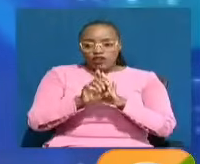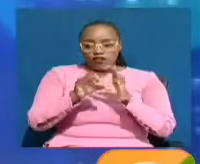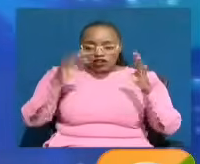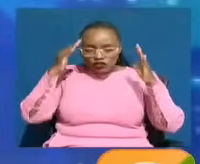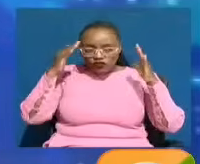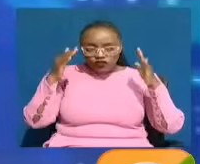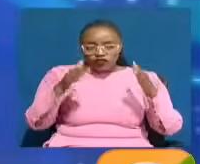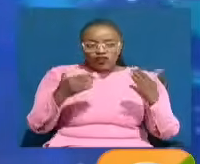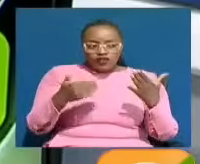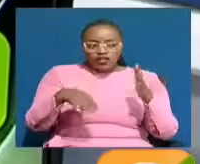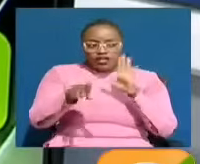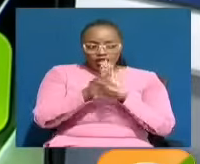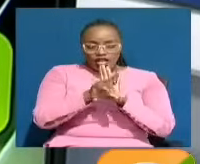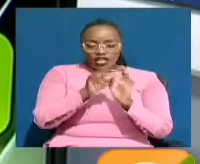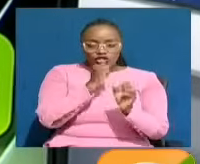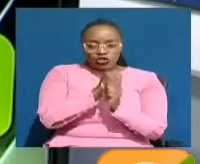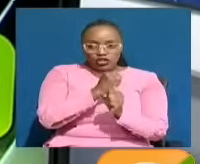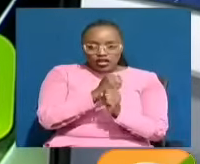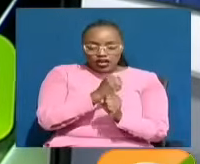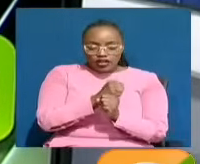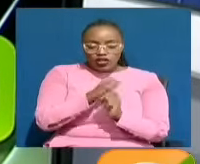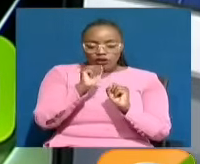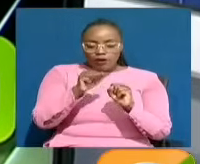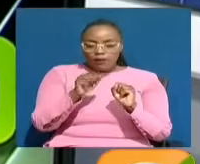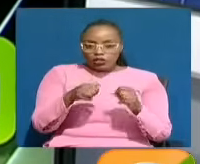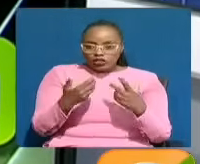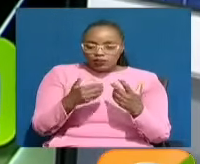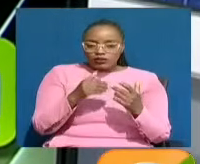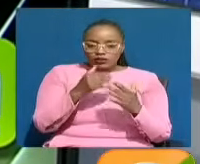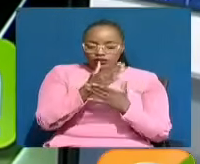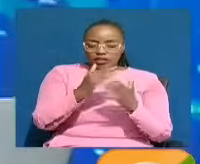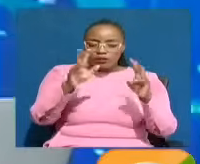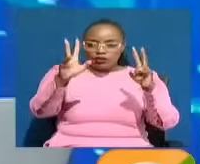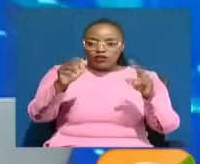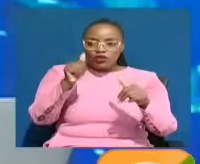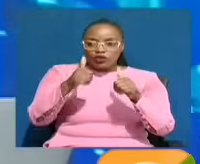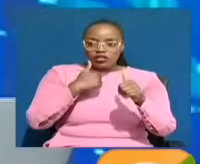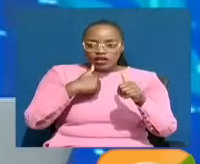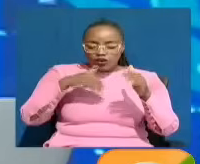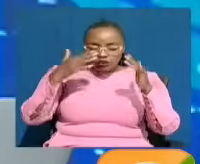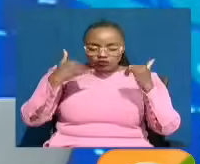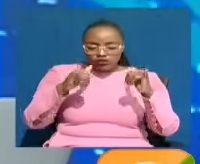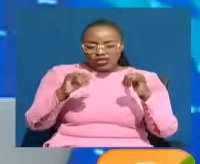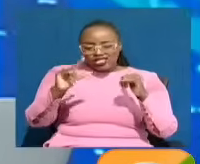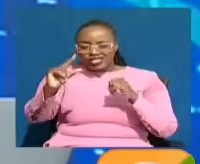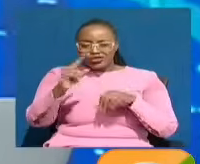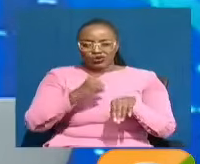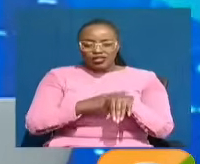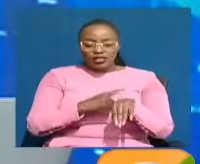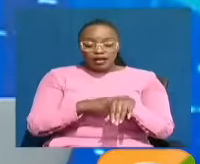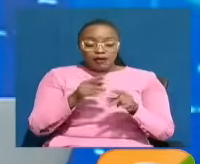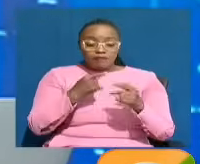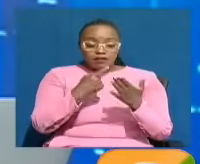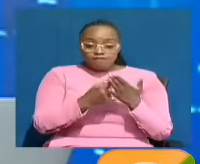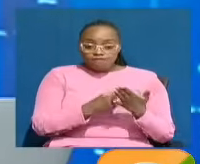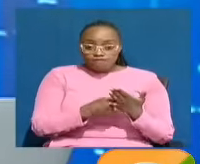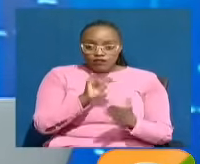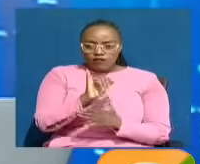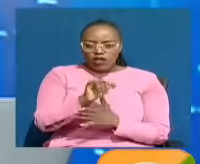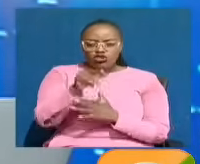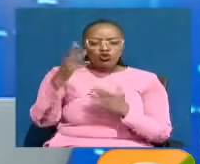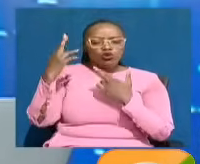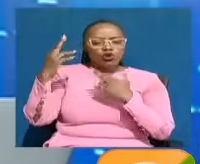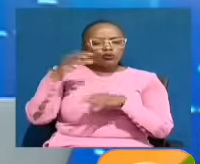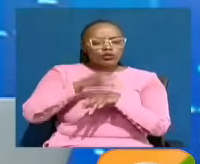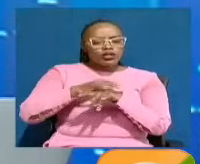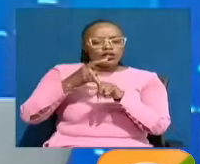whether legislation has been done to effect some of the issues, which we will get into in a moment, what do you hope to